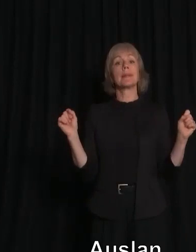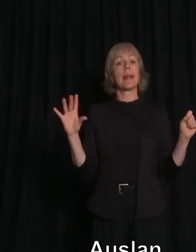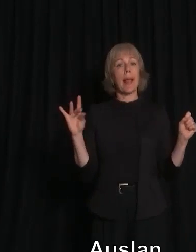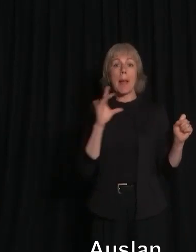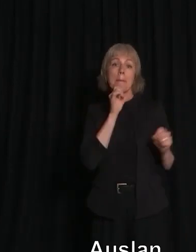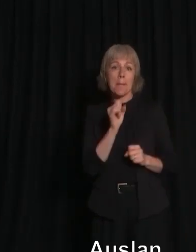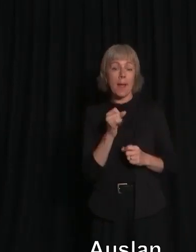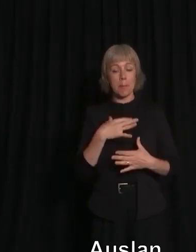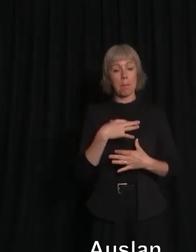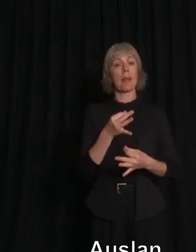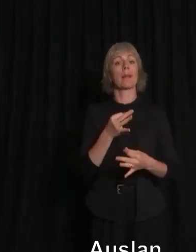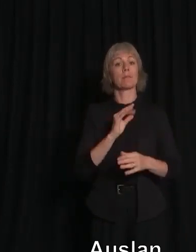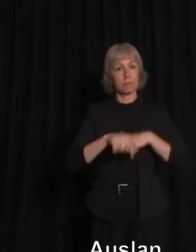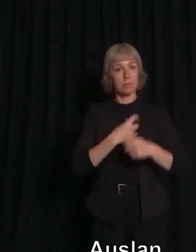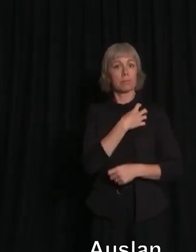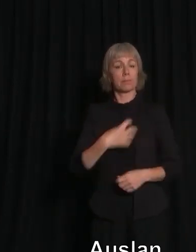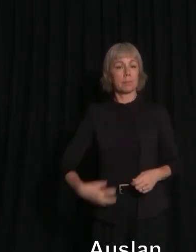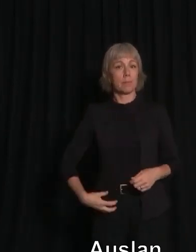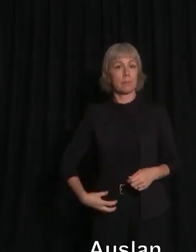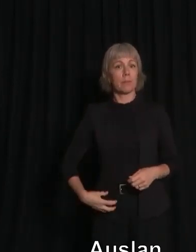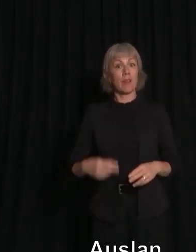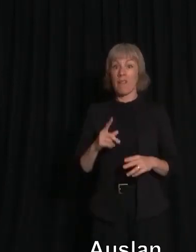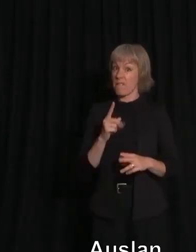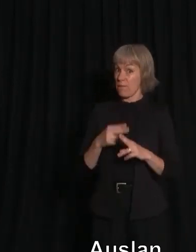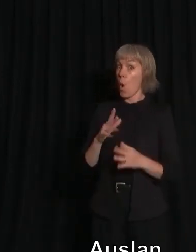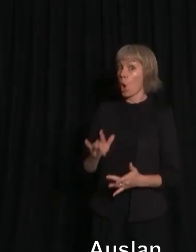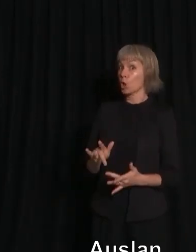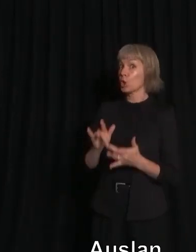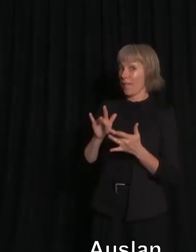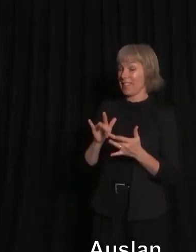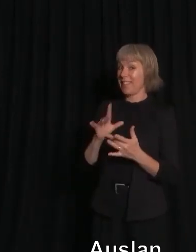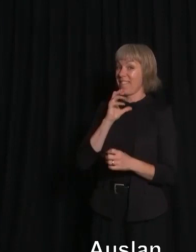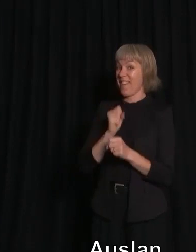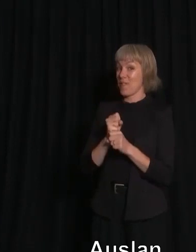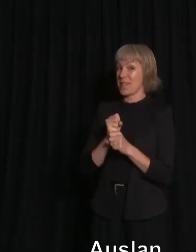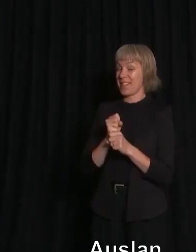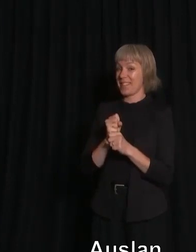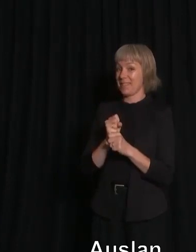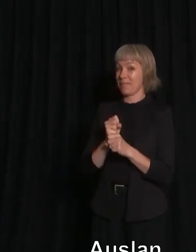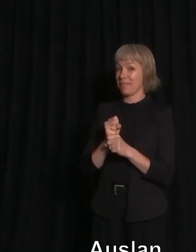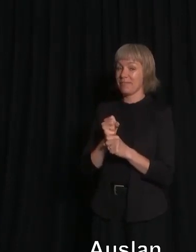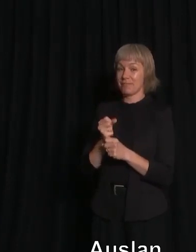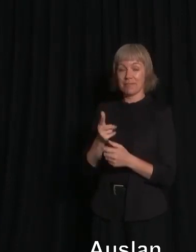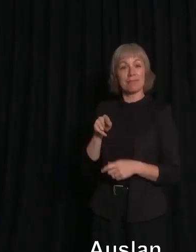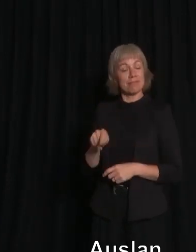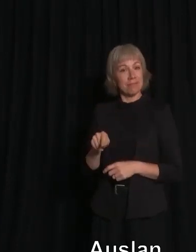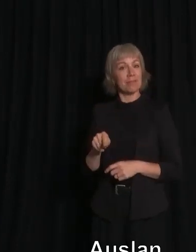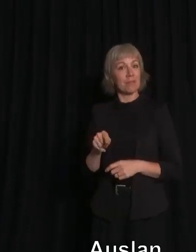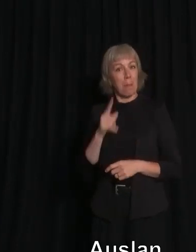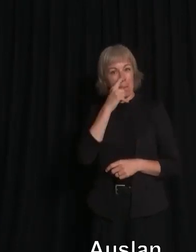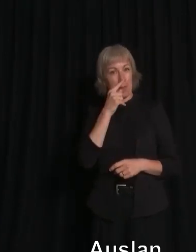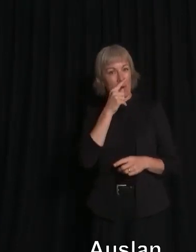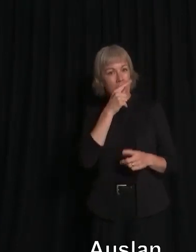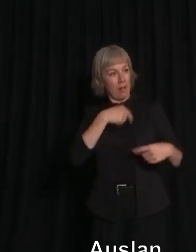be selected and then elected for a Conservative seat. And lots of people thought that that wouldn't